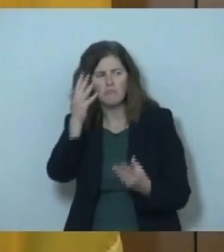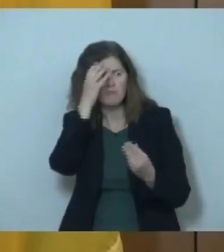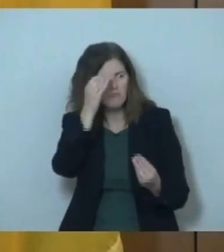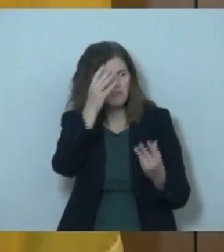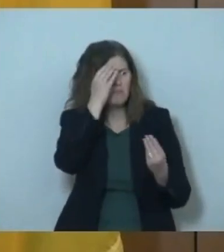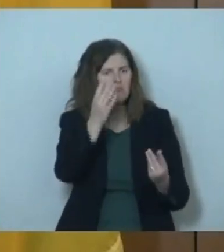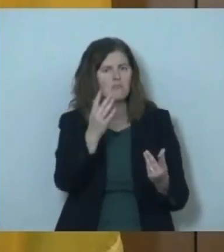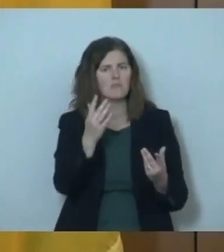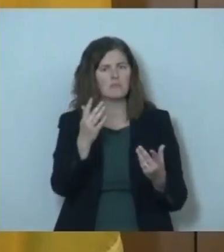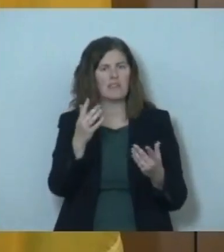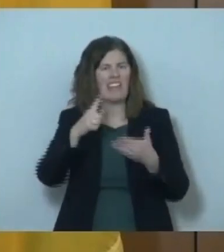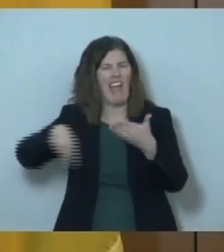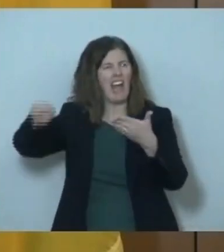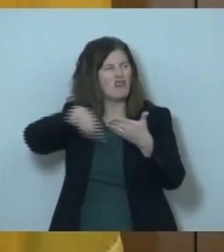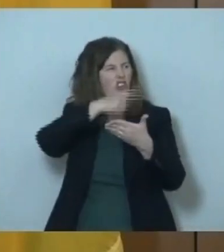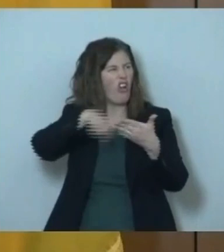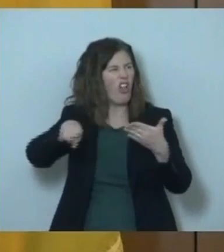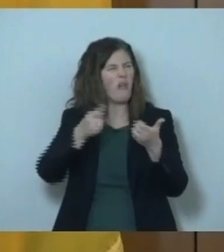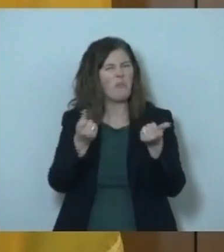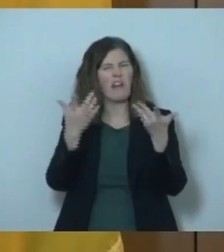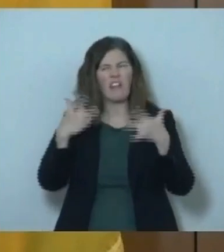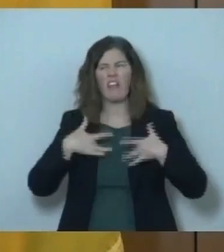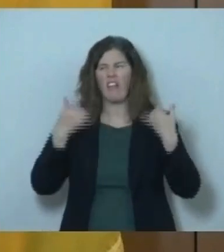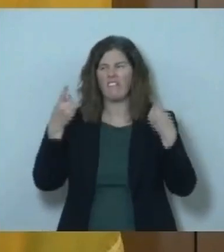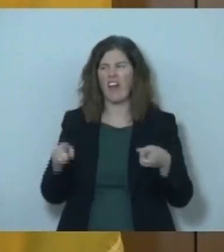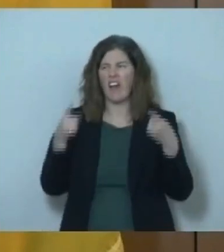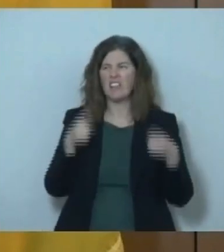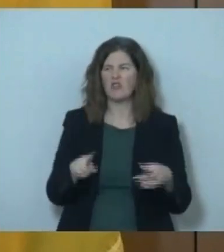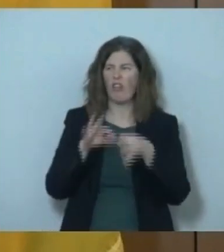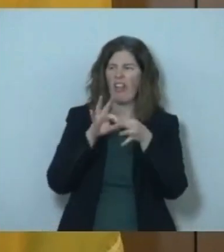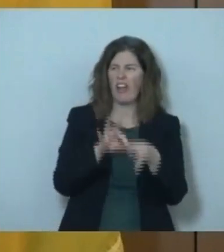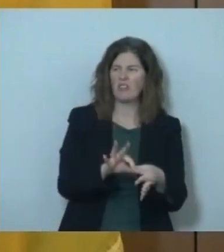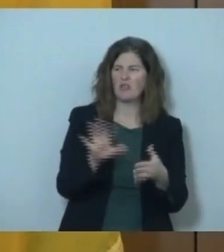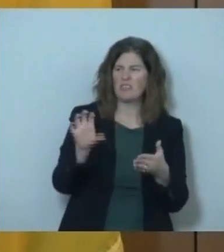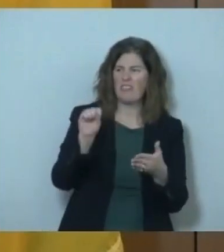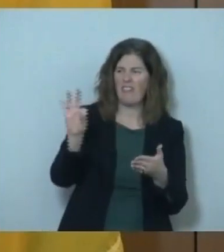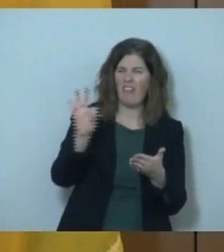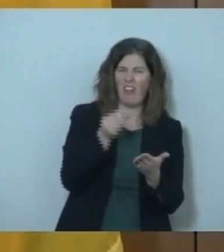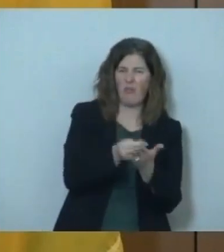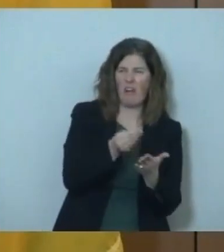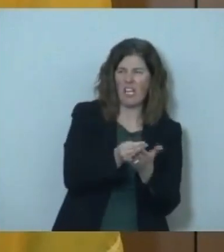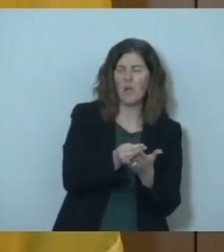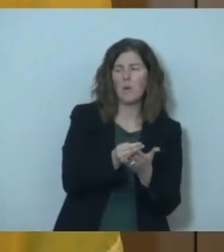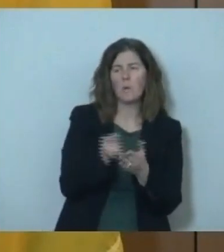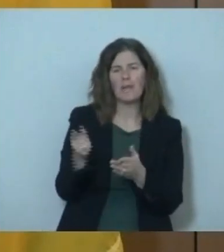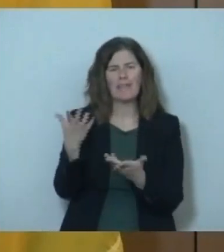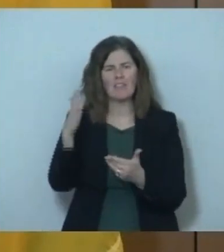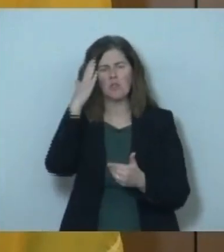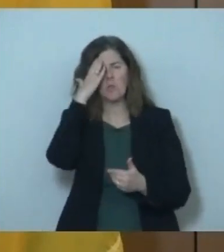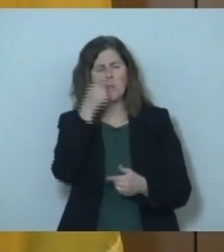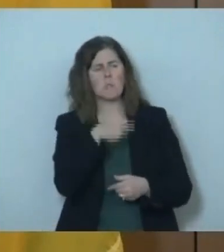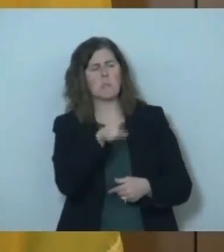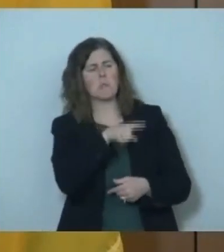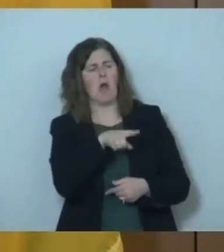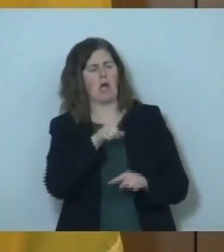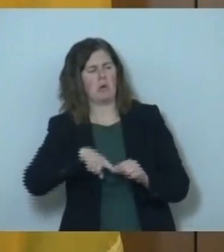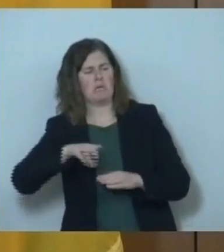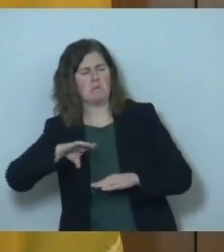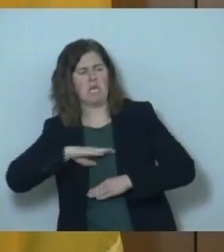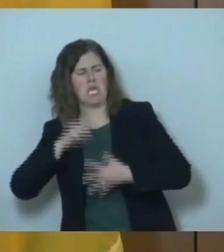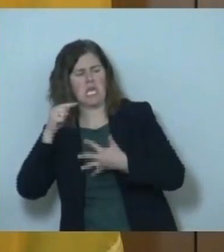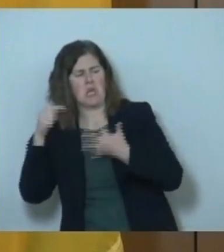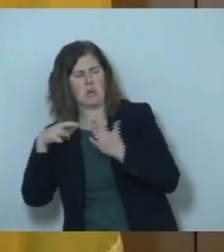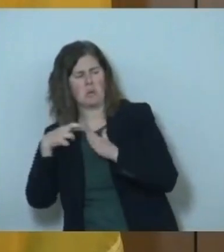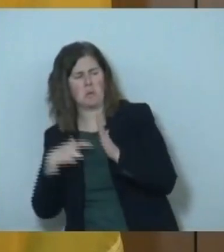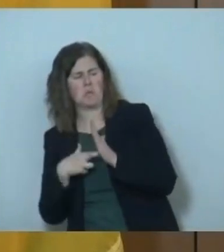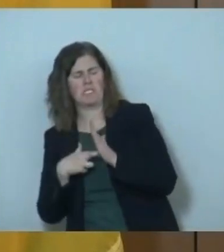significant events tied to Santa Fe's economic well-being because he knew that they couldn't meet the public safety